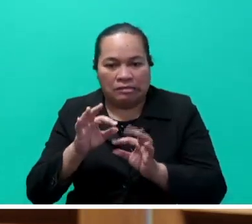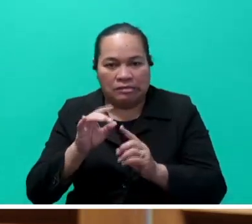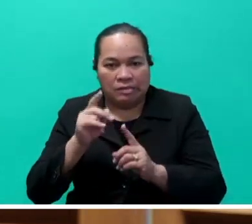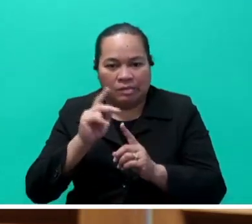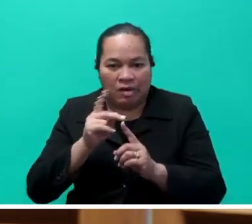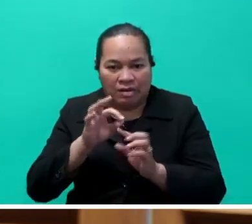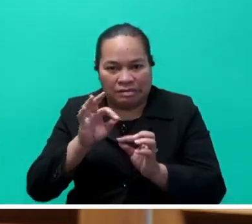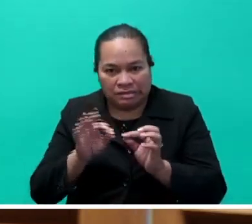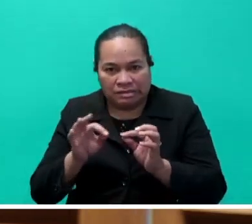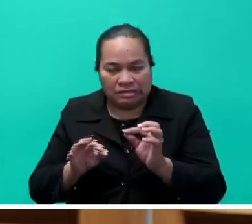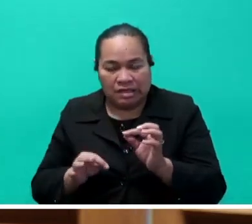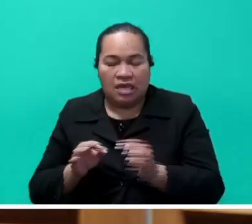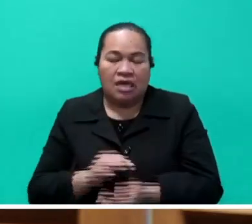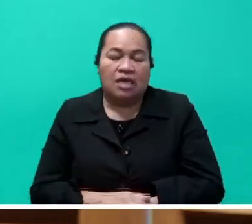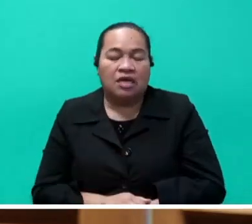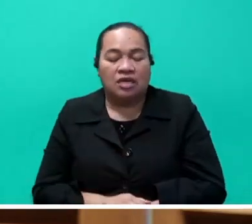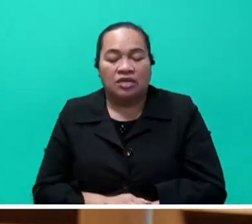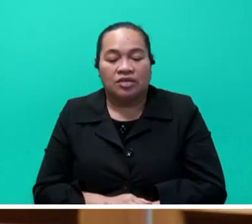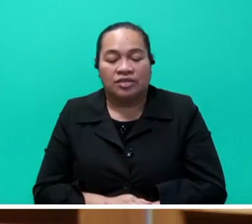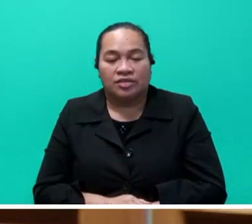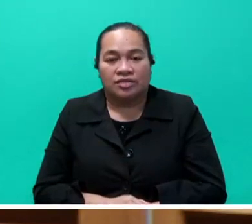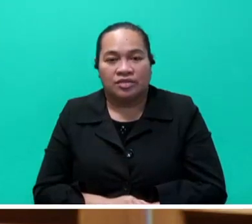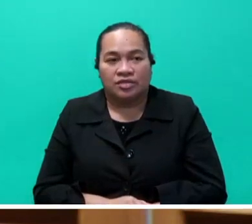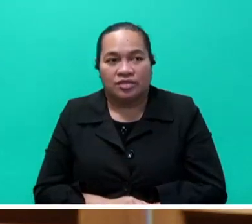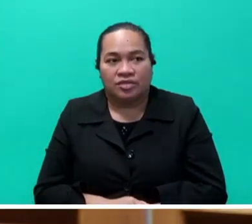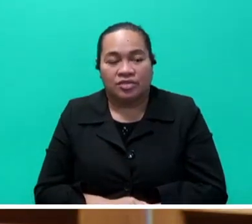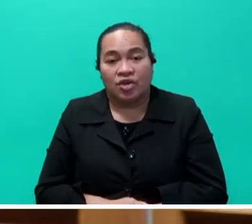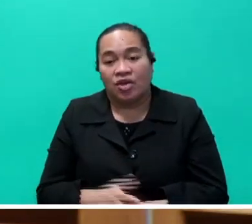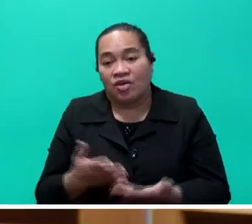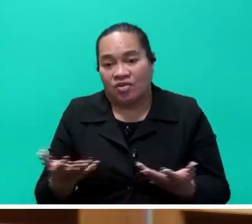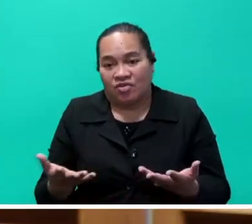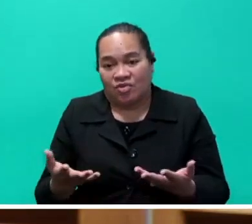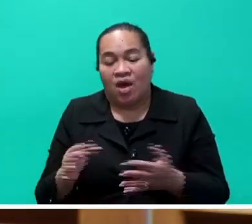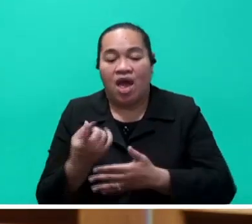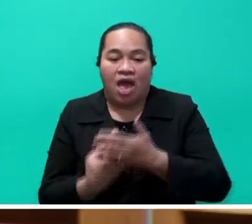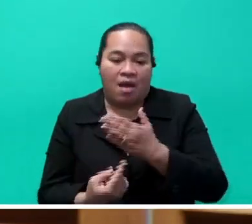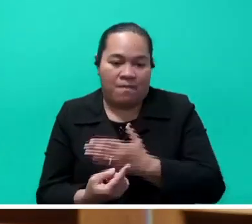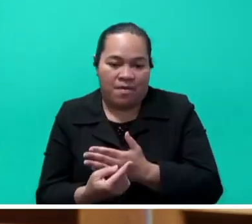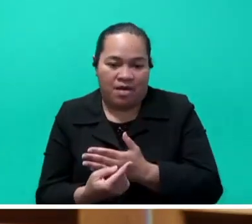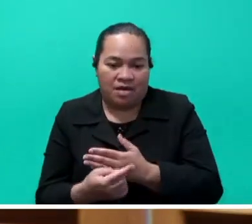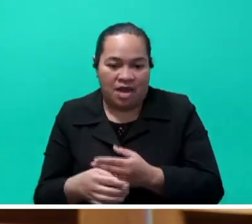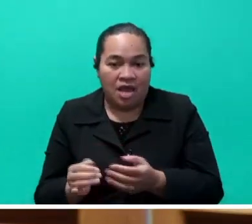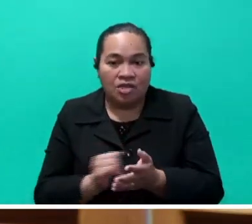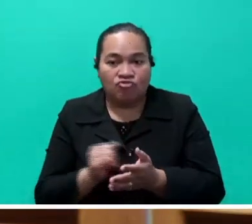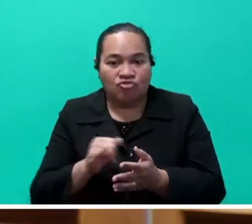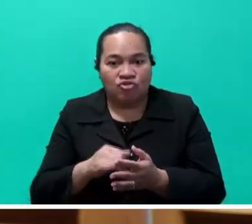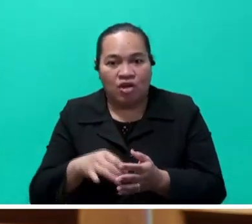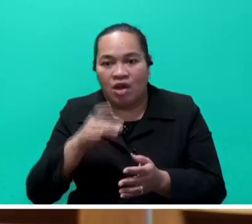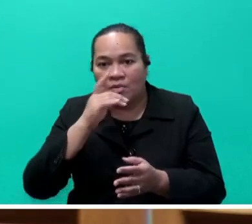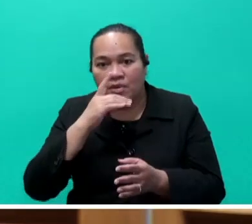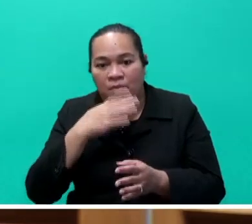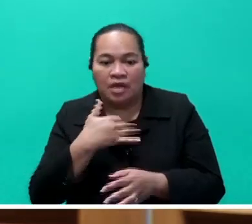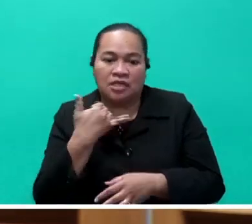this has also led to institutional brain drain, and it has